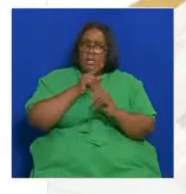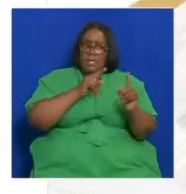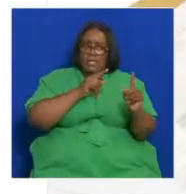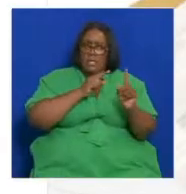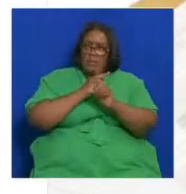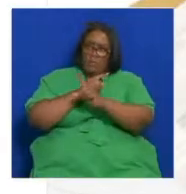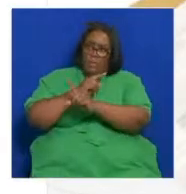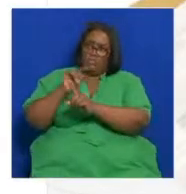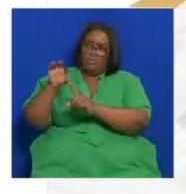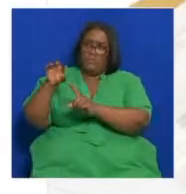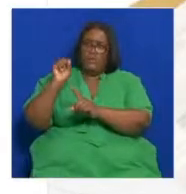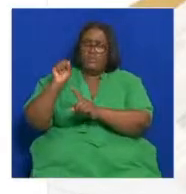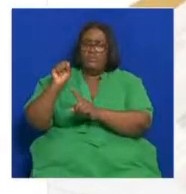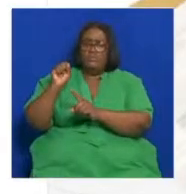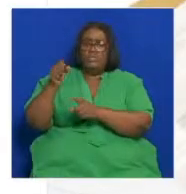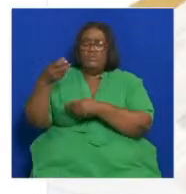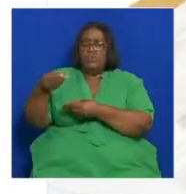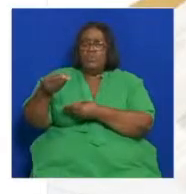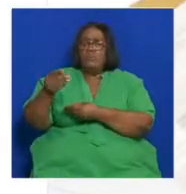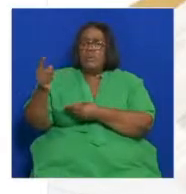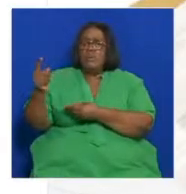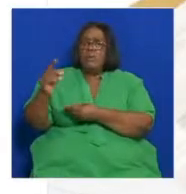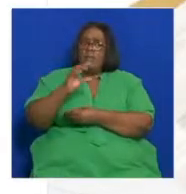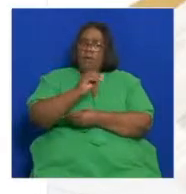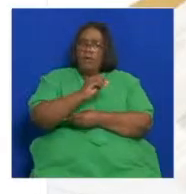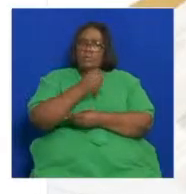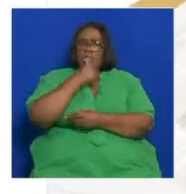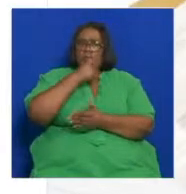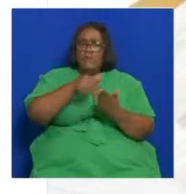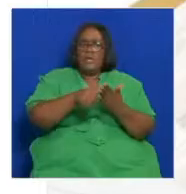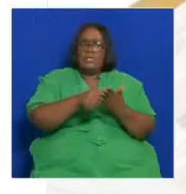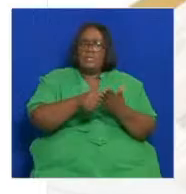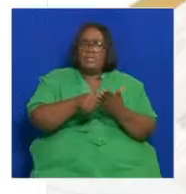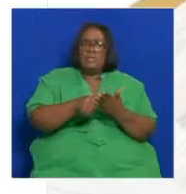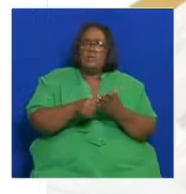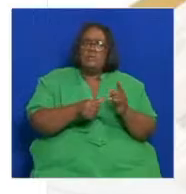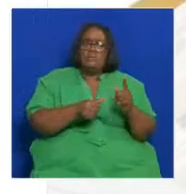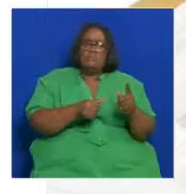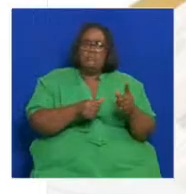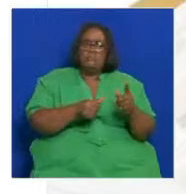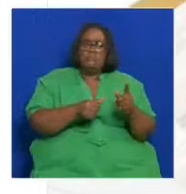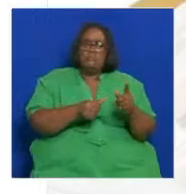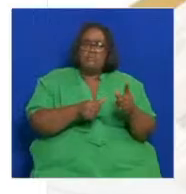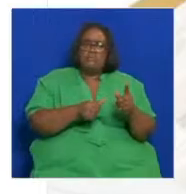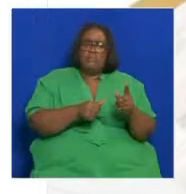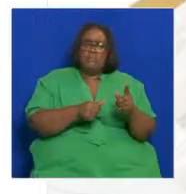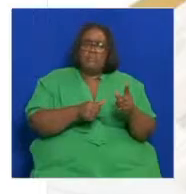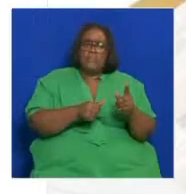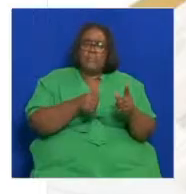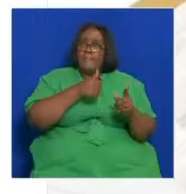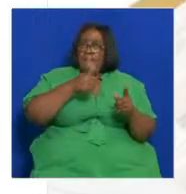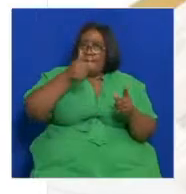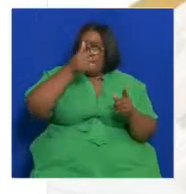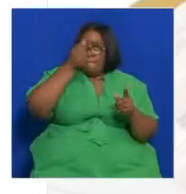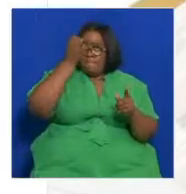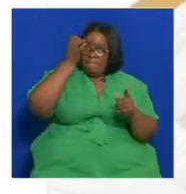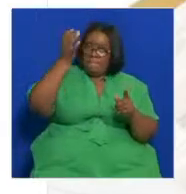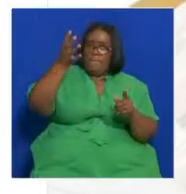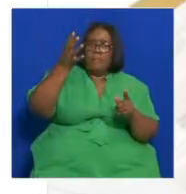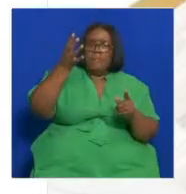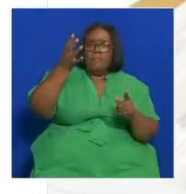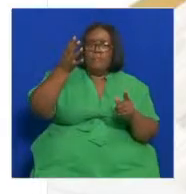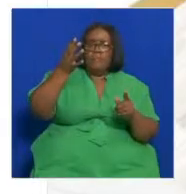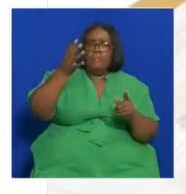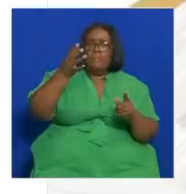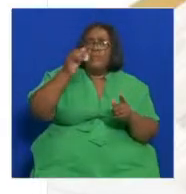General Jacobs asked for a letter. Mr. Rapesu reverted to Chief Perumal. The ID wrote the